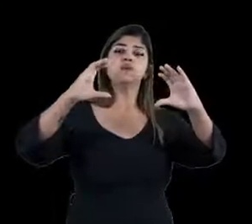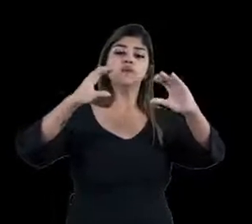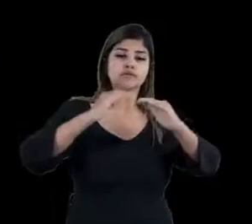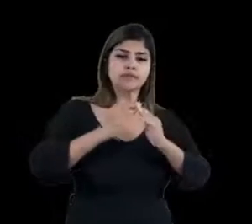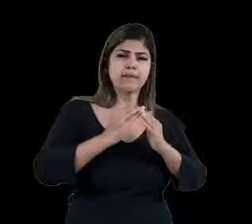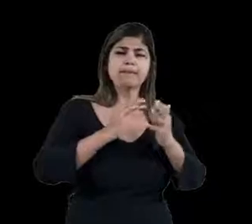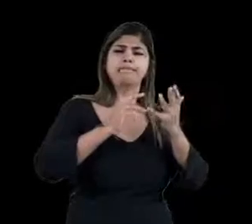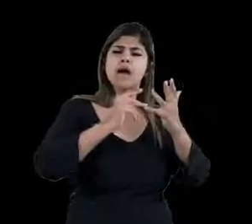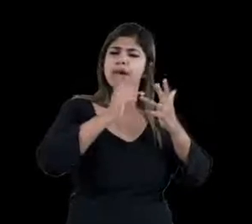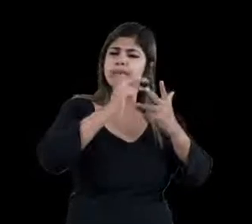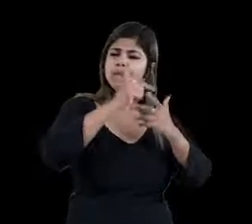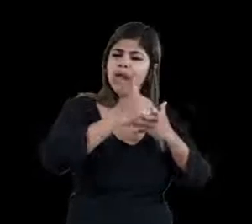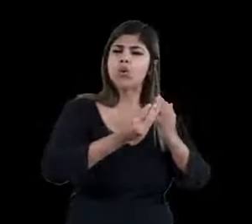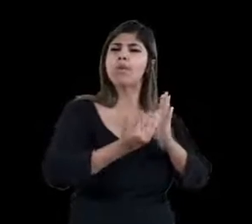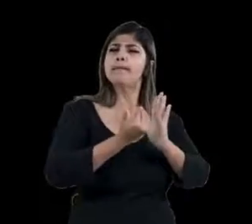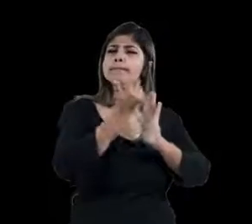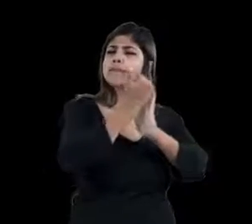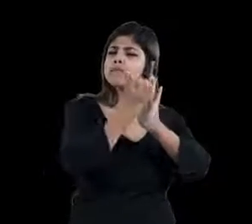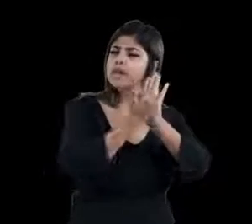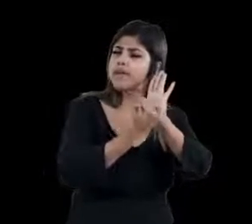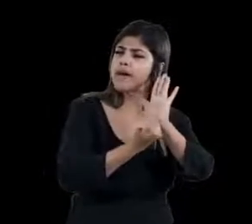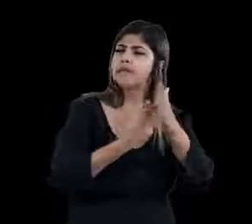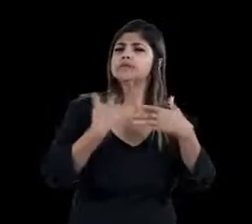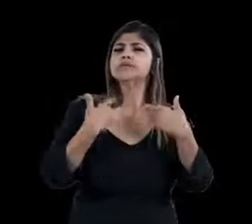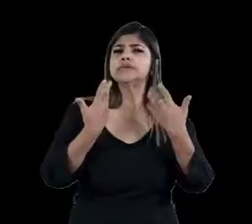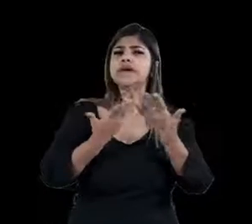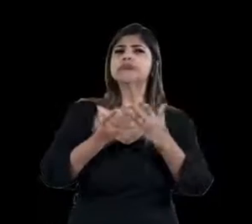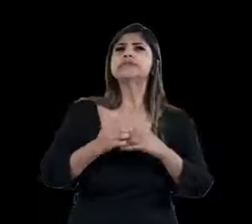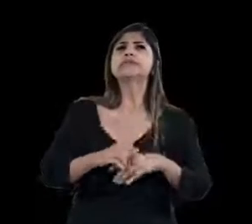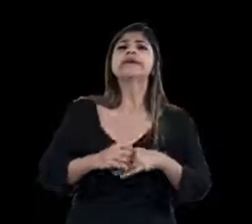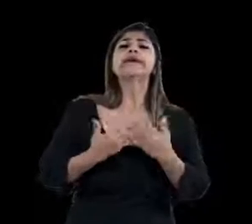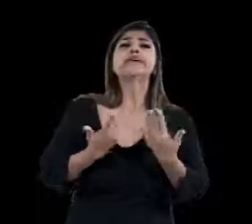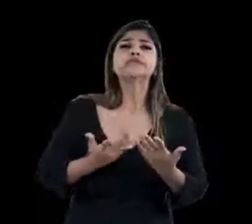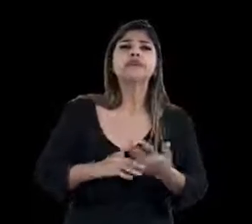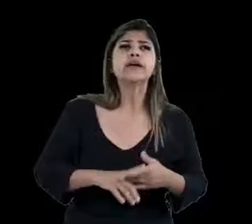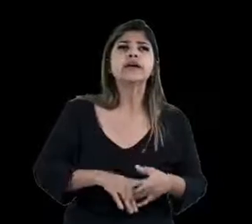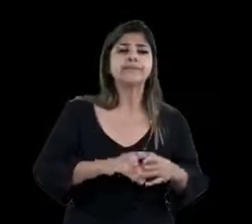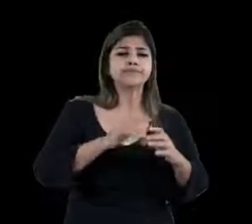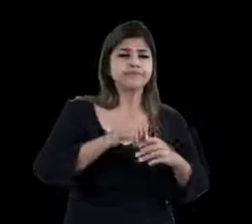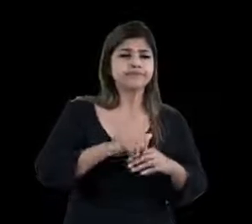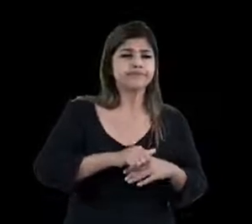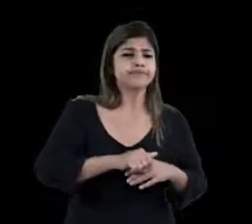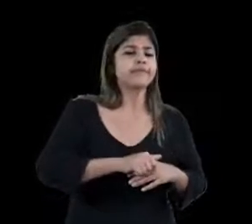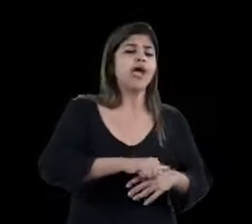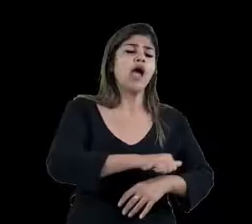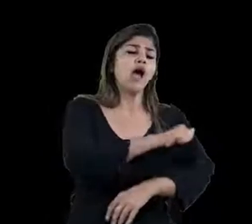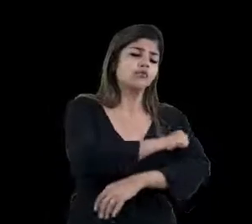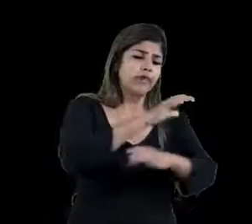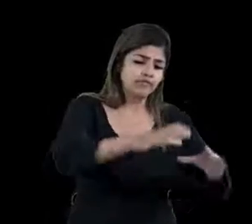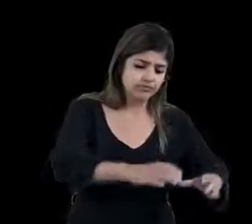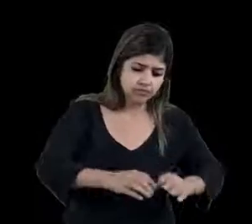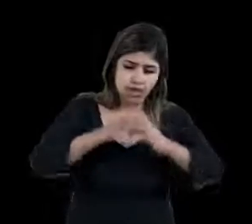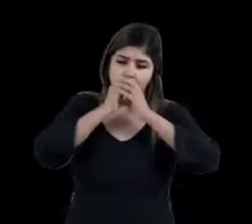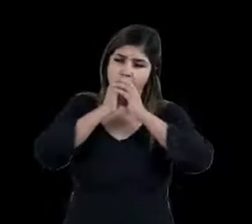The experiment that caught their attention the most was the balloon experience. So we built the step by step with